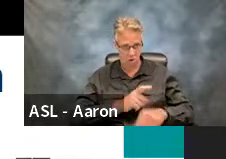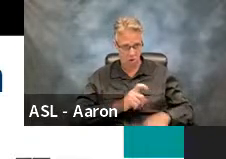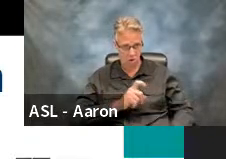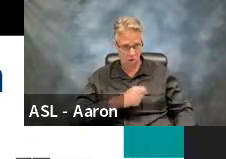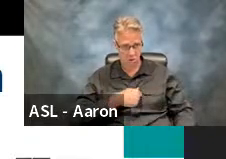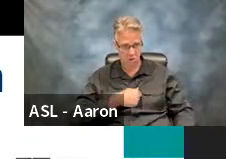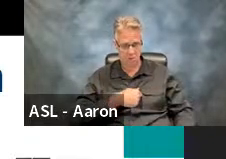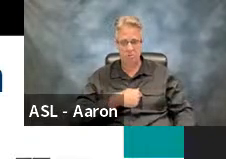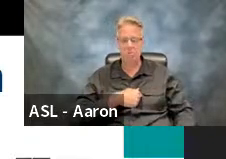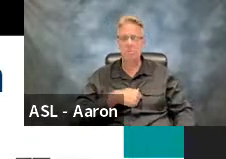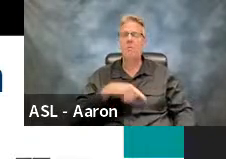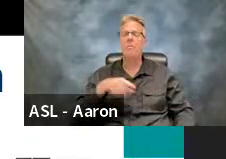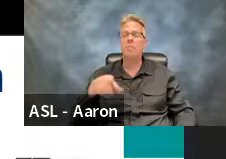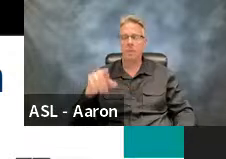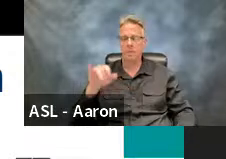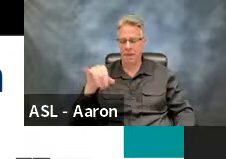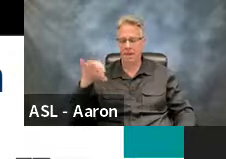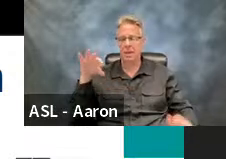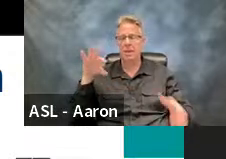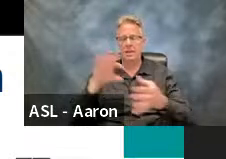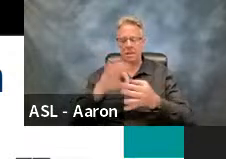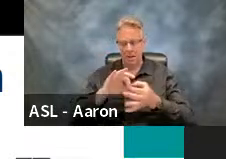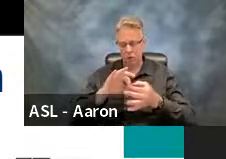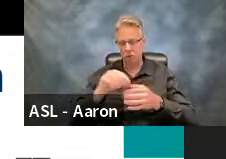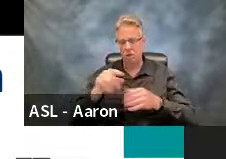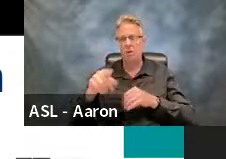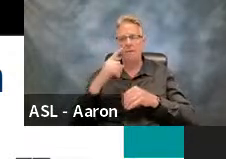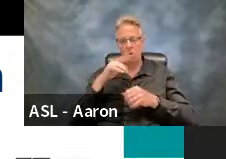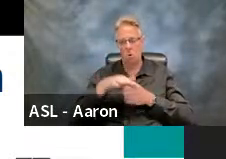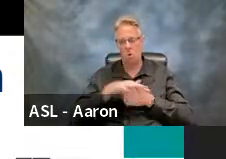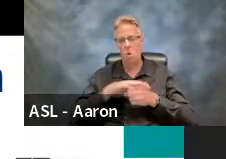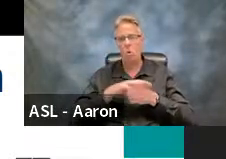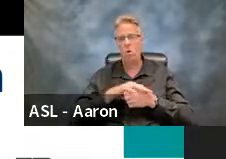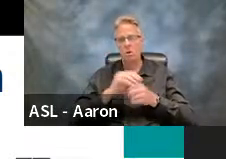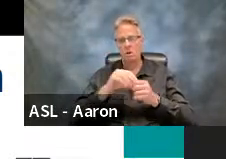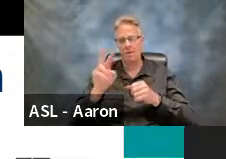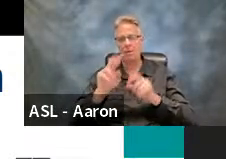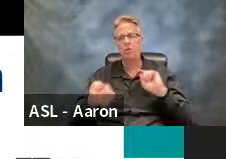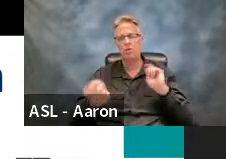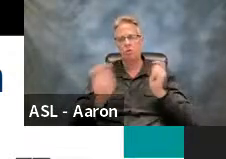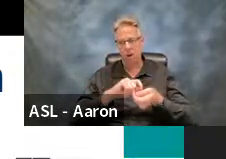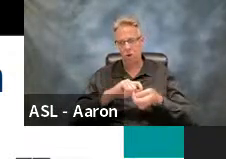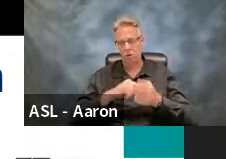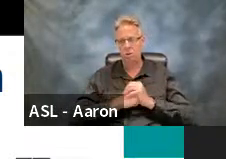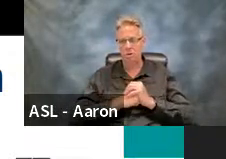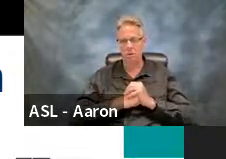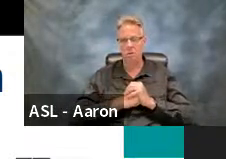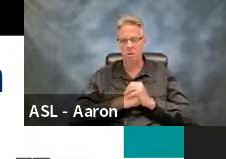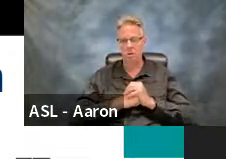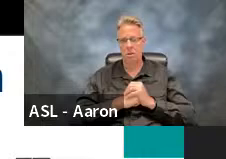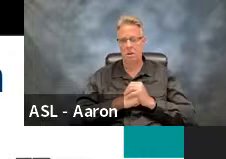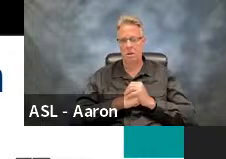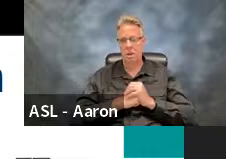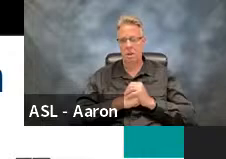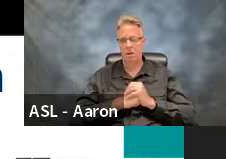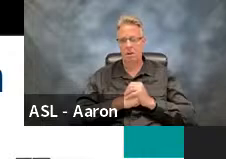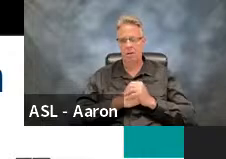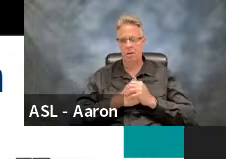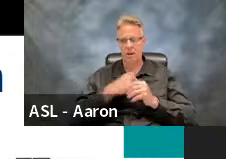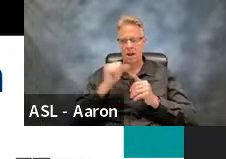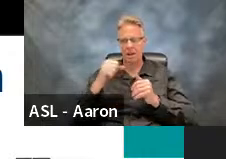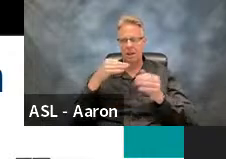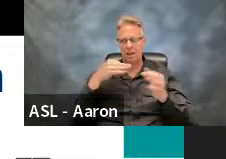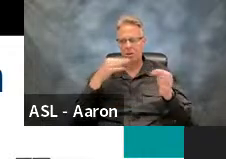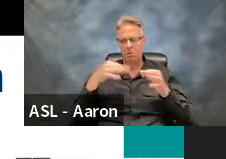the connections to the local streets in Vancouver change. So I can run through that real